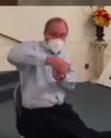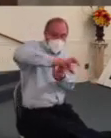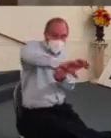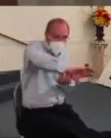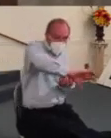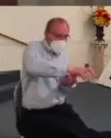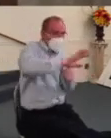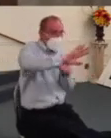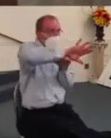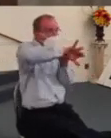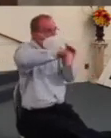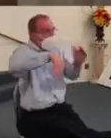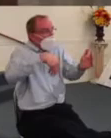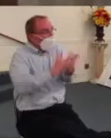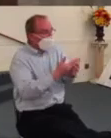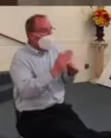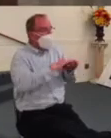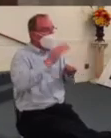Why?